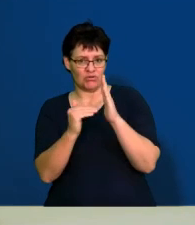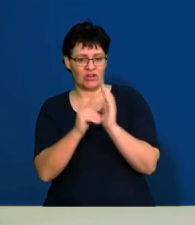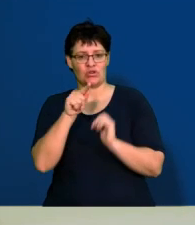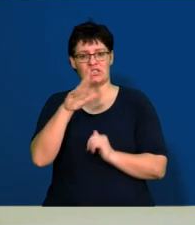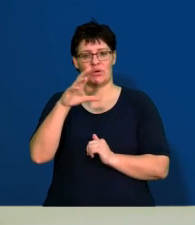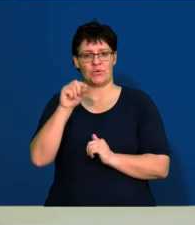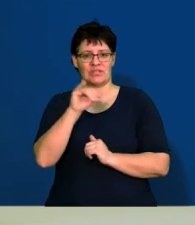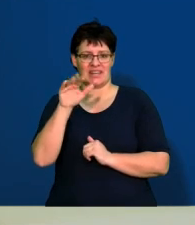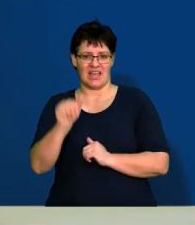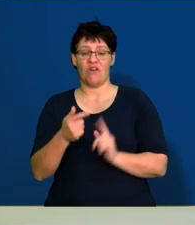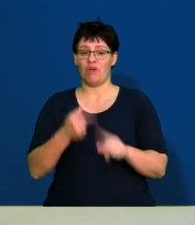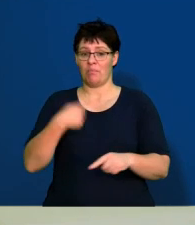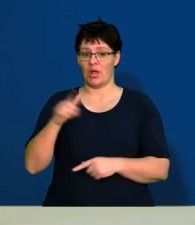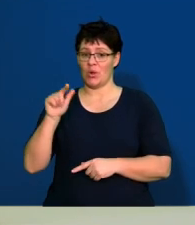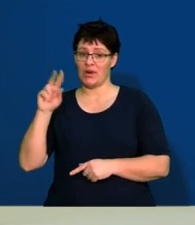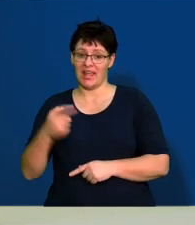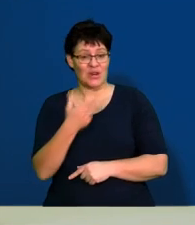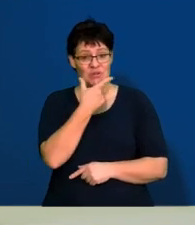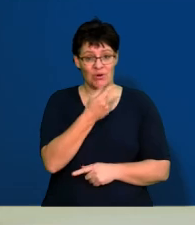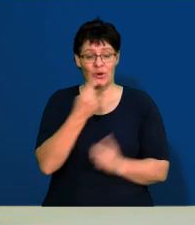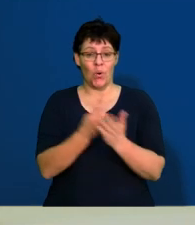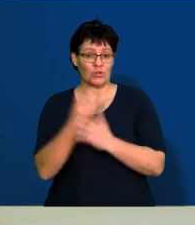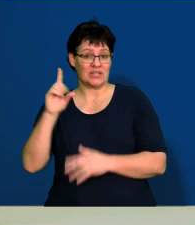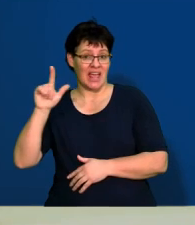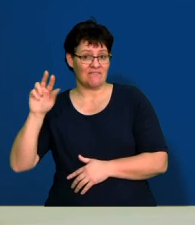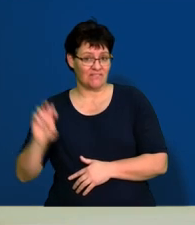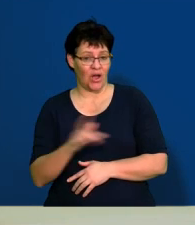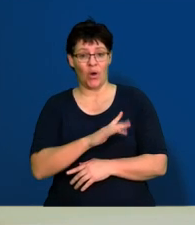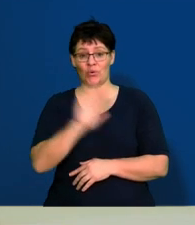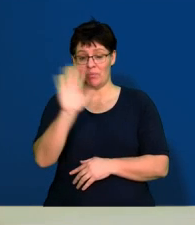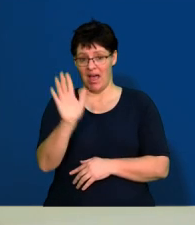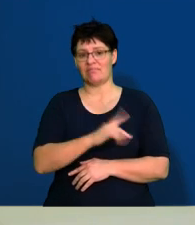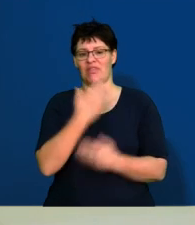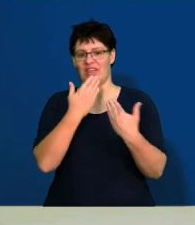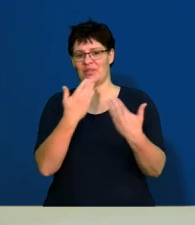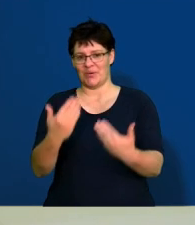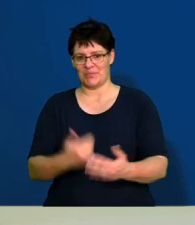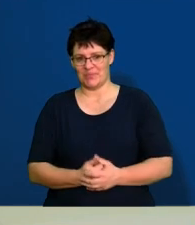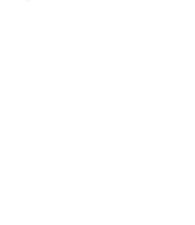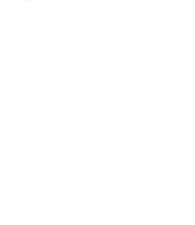www.wasamatrix.co.za. From me, Looney, Nicolene, and Dave, it's goodbye and thank you guys.